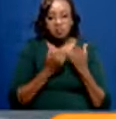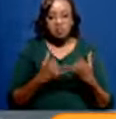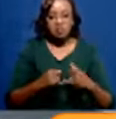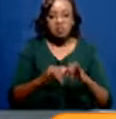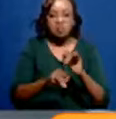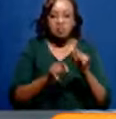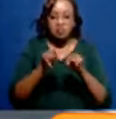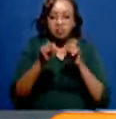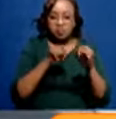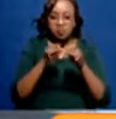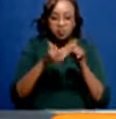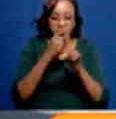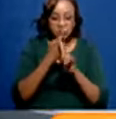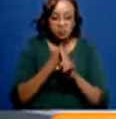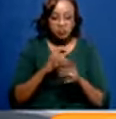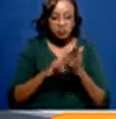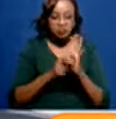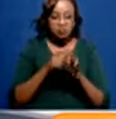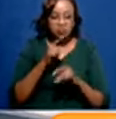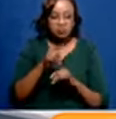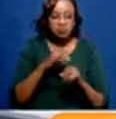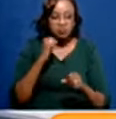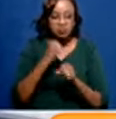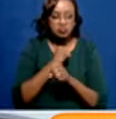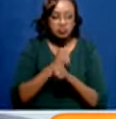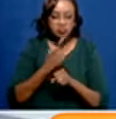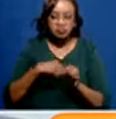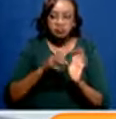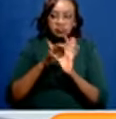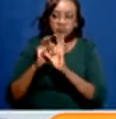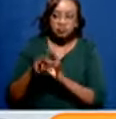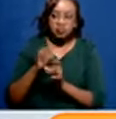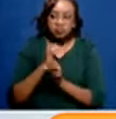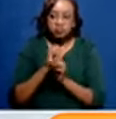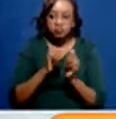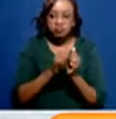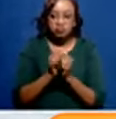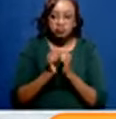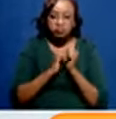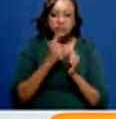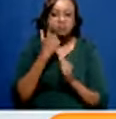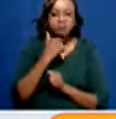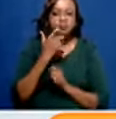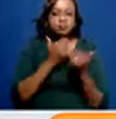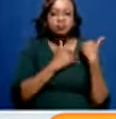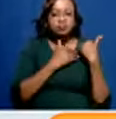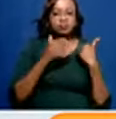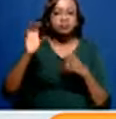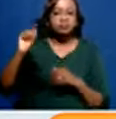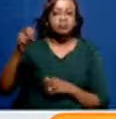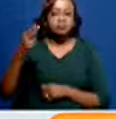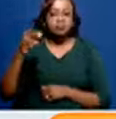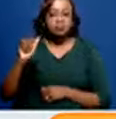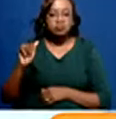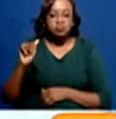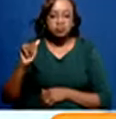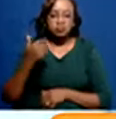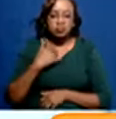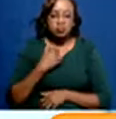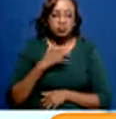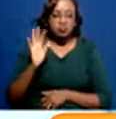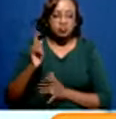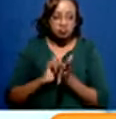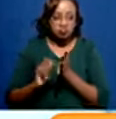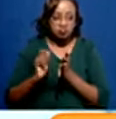regulations. So we play an integral part. So it's a joint function, but we do it together. So who is doing that at SHA? At SHA, we have got our secretariat